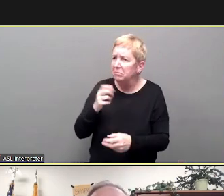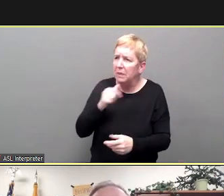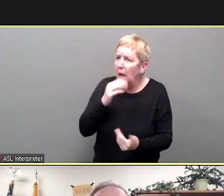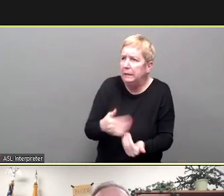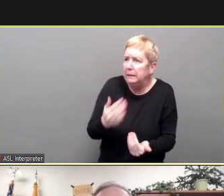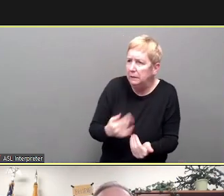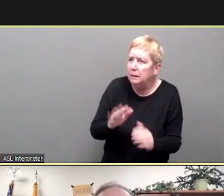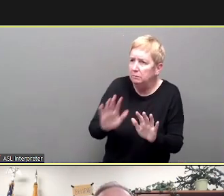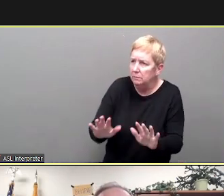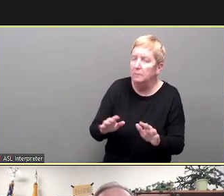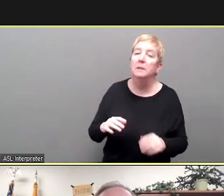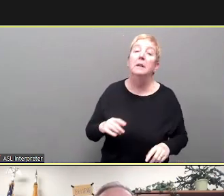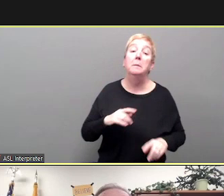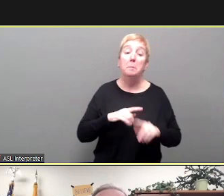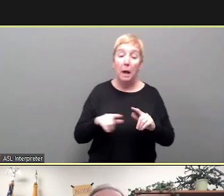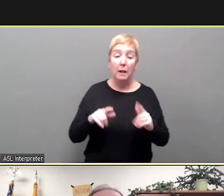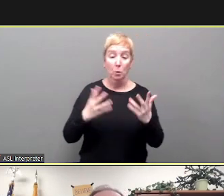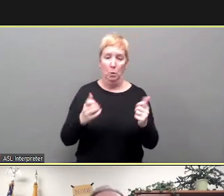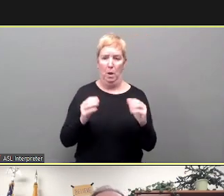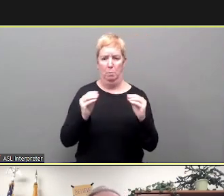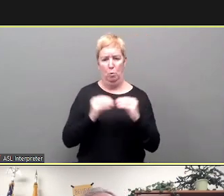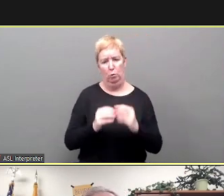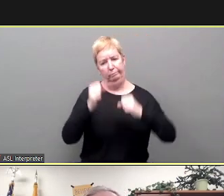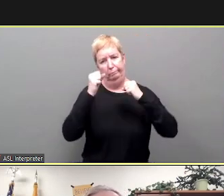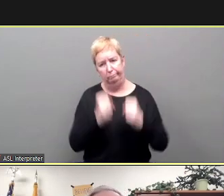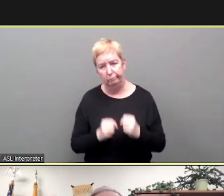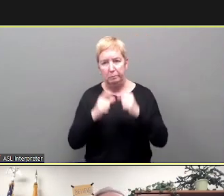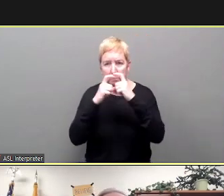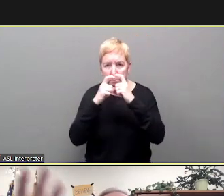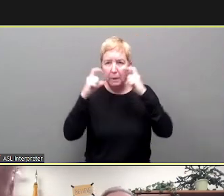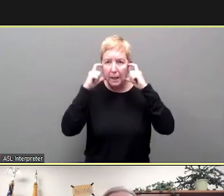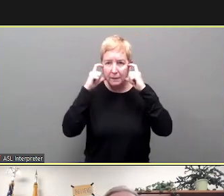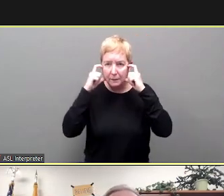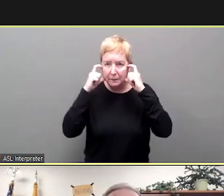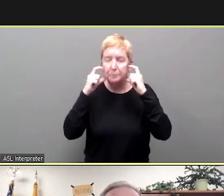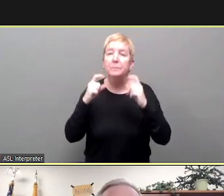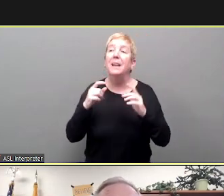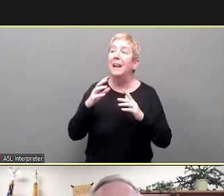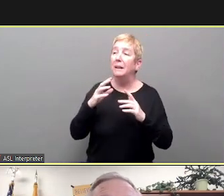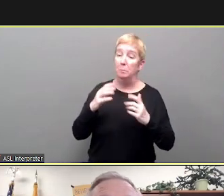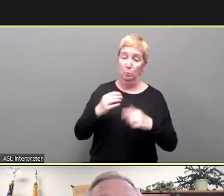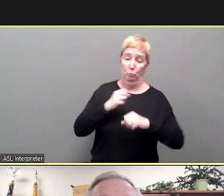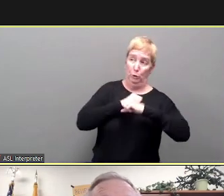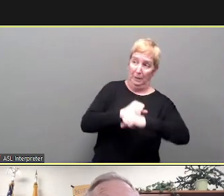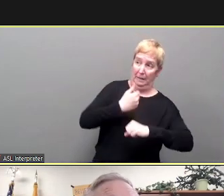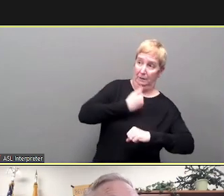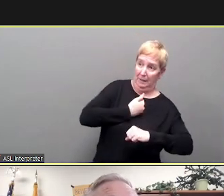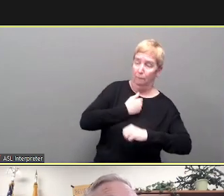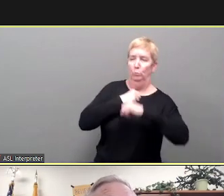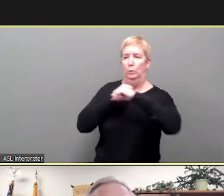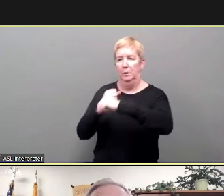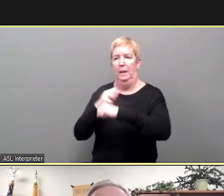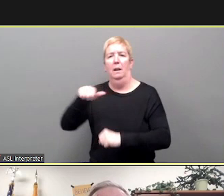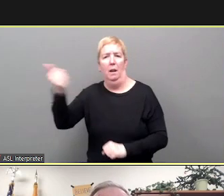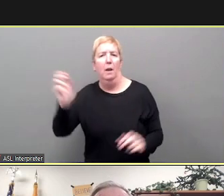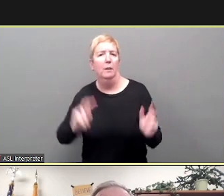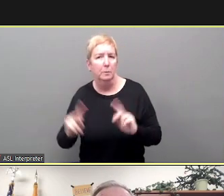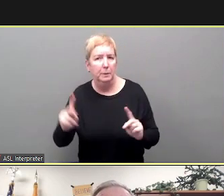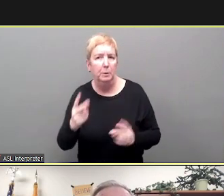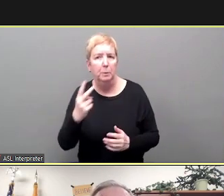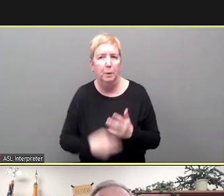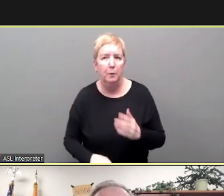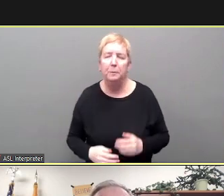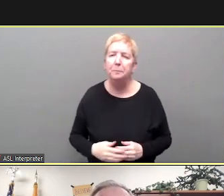the stronger the mask, the better you're protected, but more importantly, the better other people are protected from you as well. Dr. Scrace,